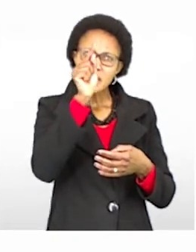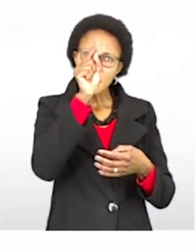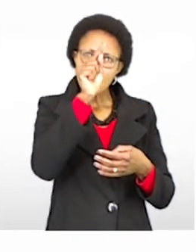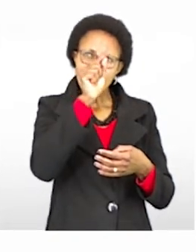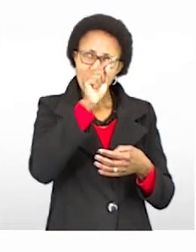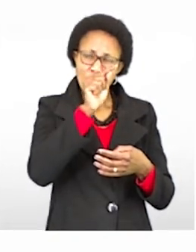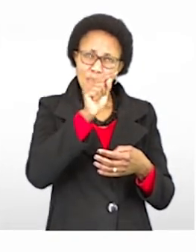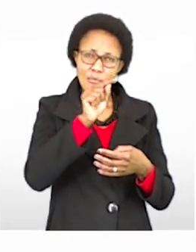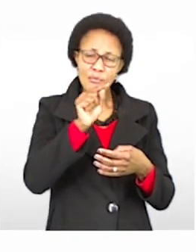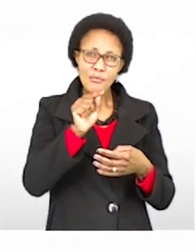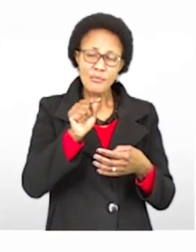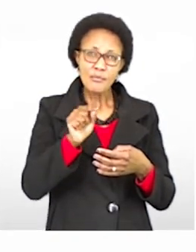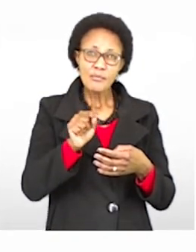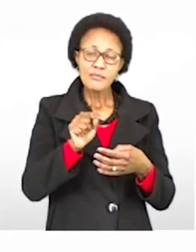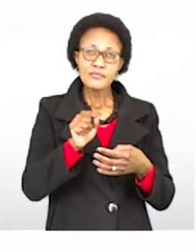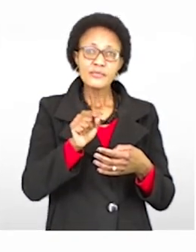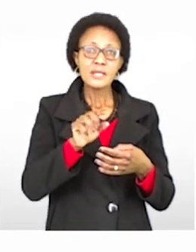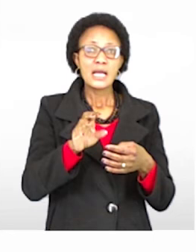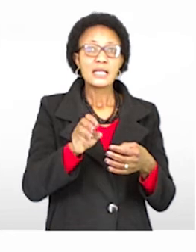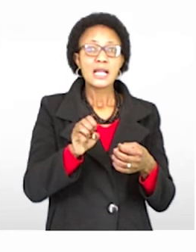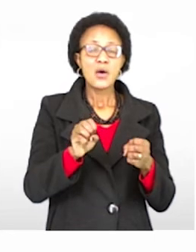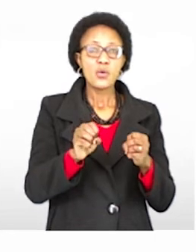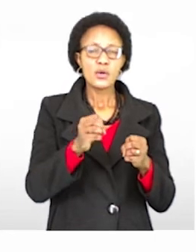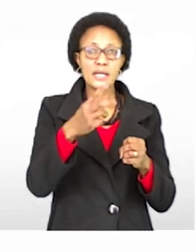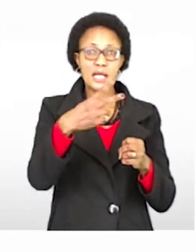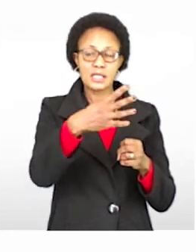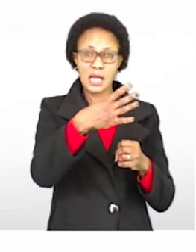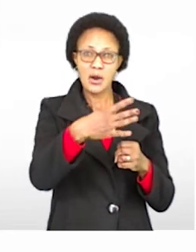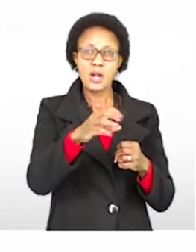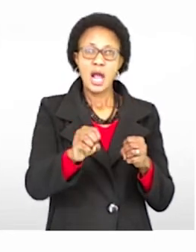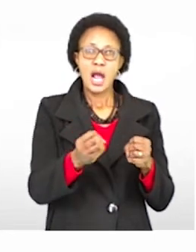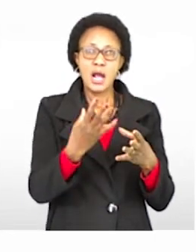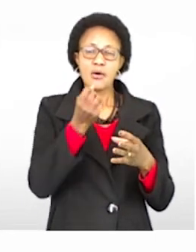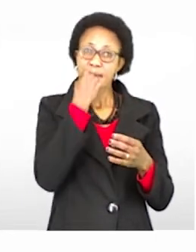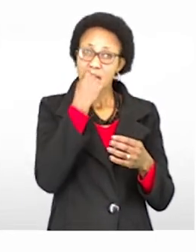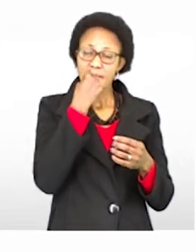Now that we've tried, let's count how many apples we have. Are we ready?